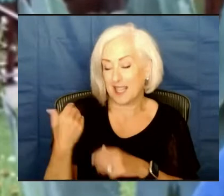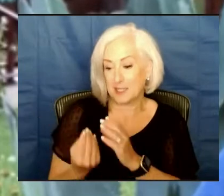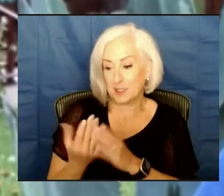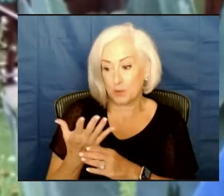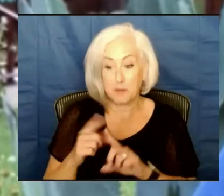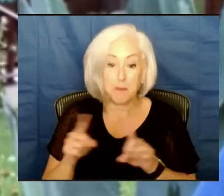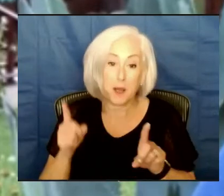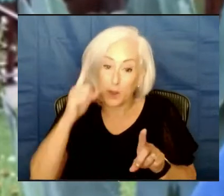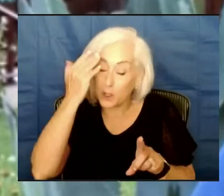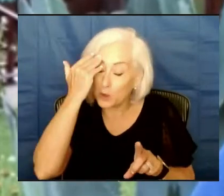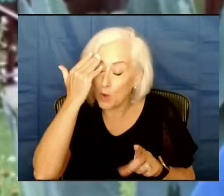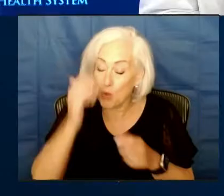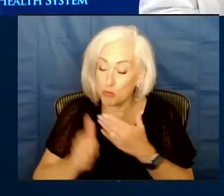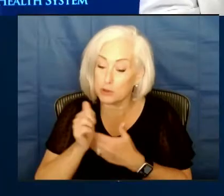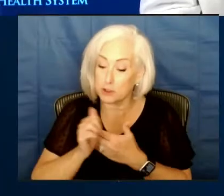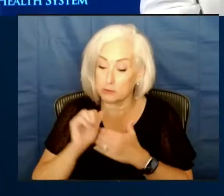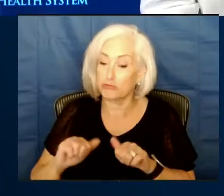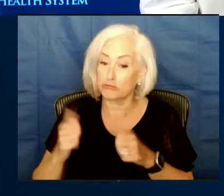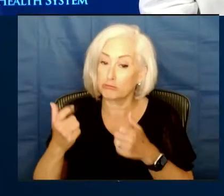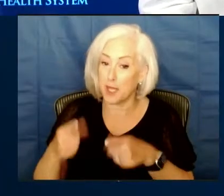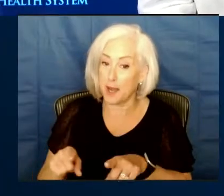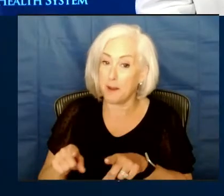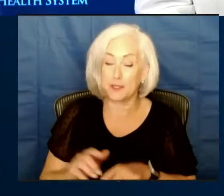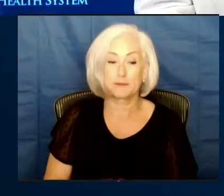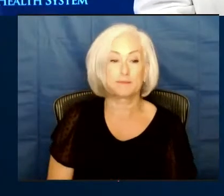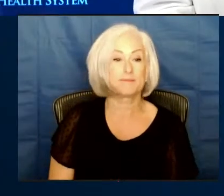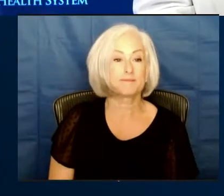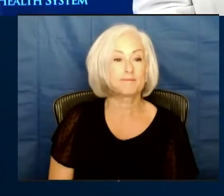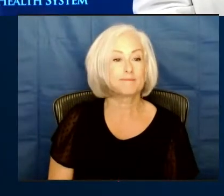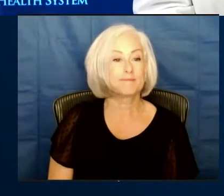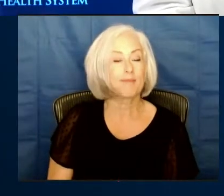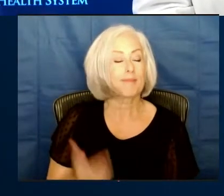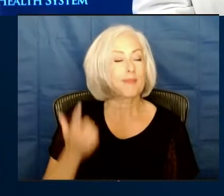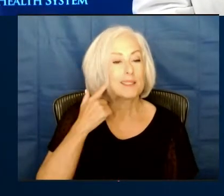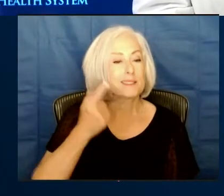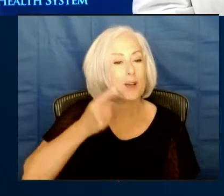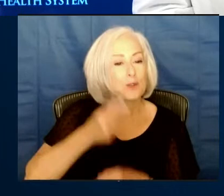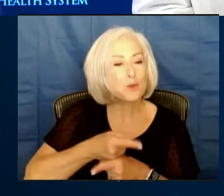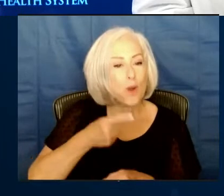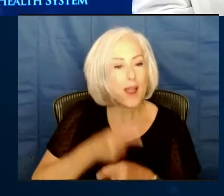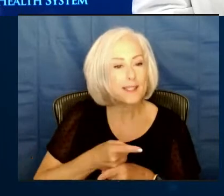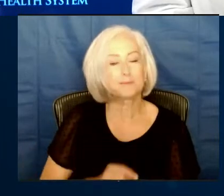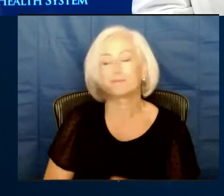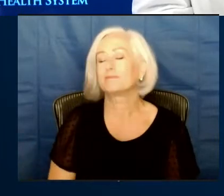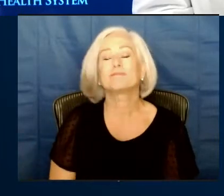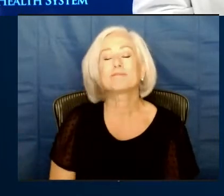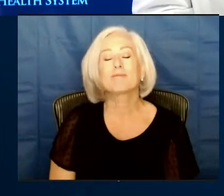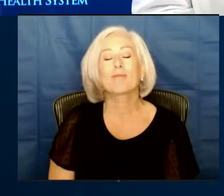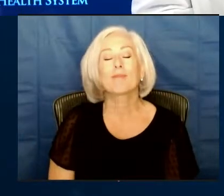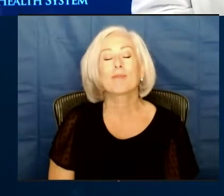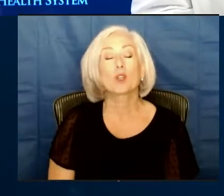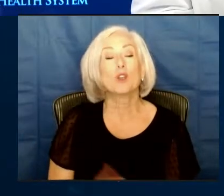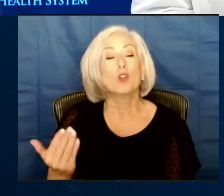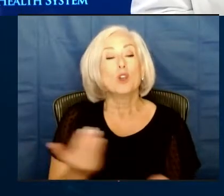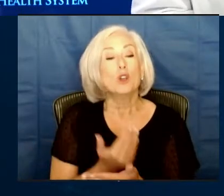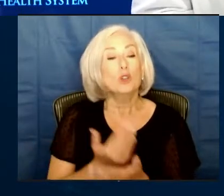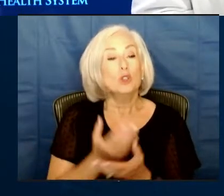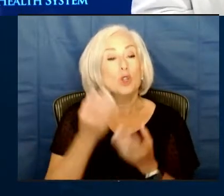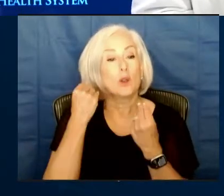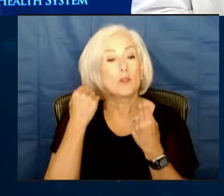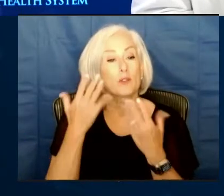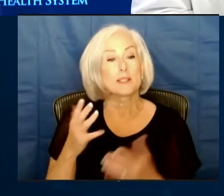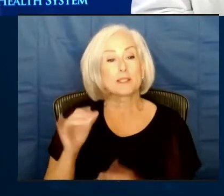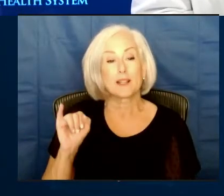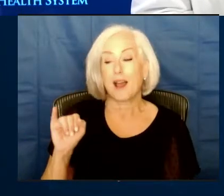there. Okay. Well, that sounds, that's right. And then also some new information. Ivermectin has a little effect